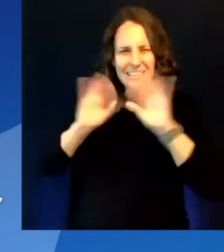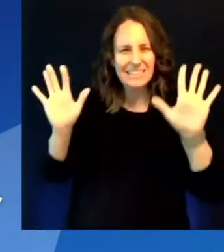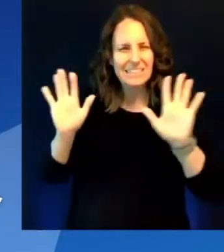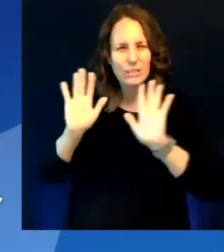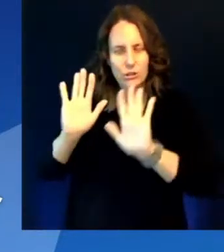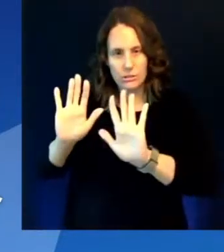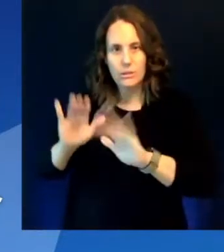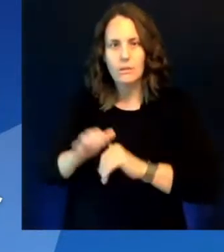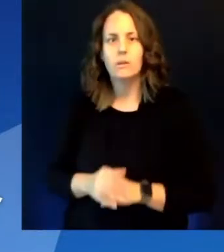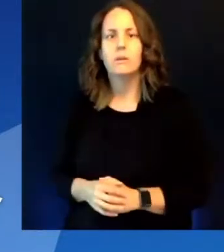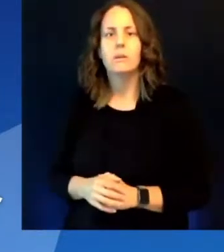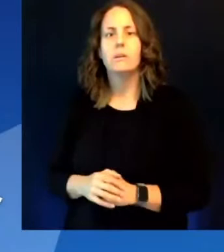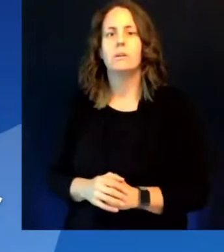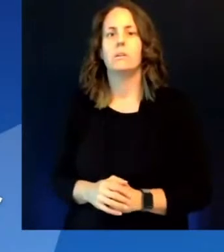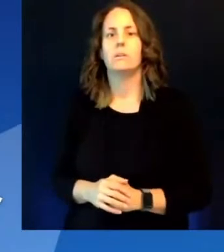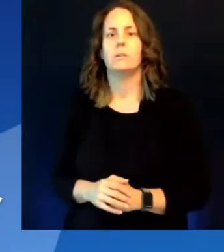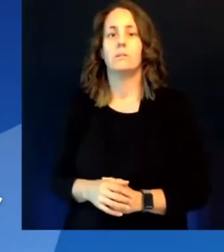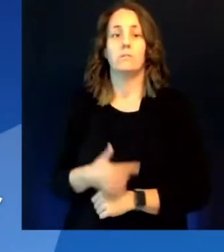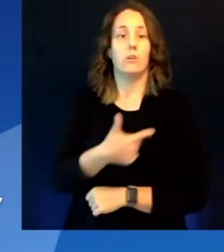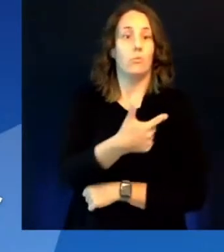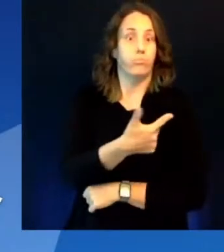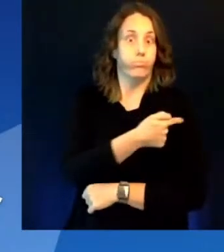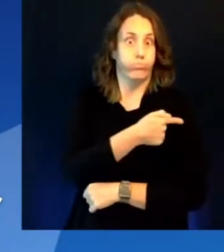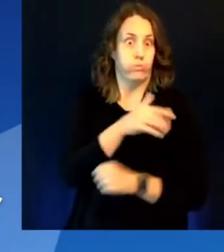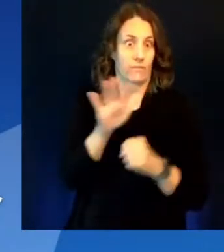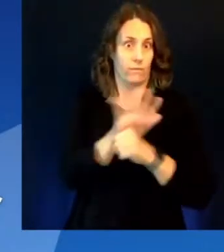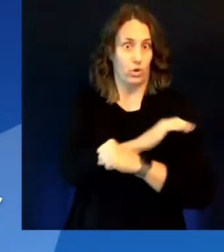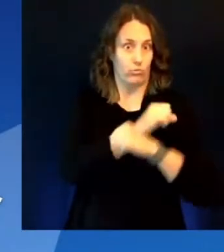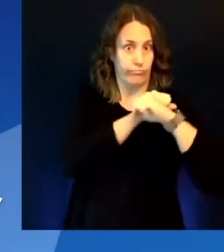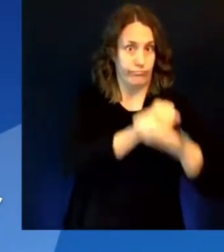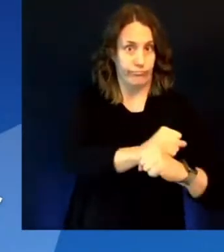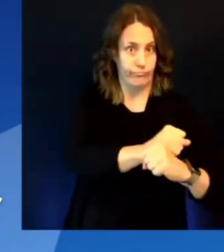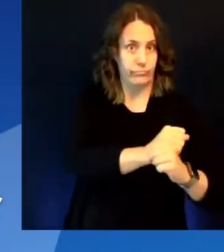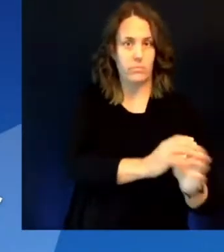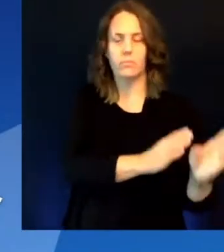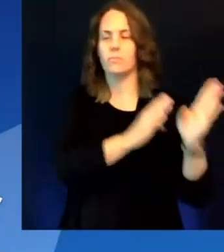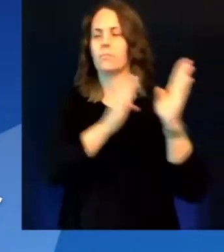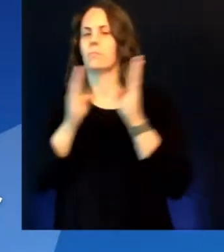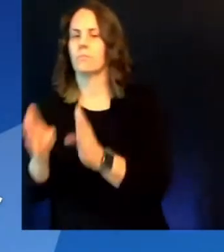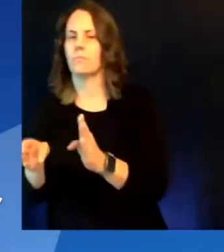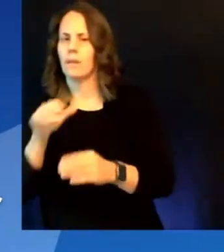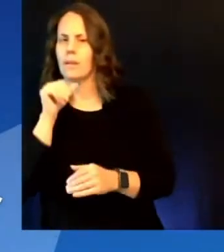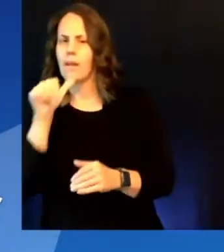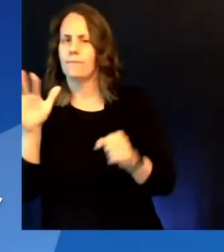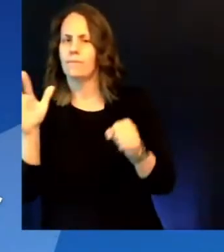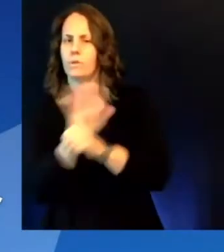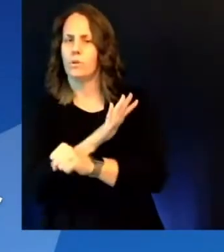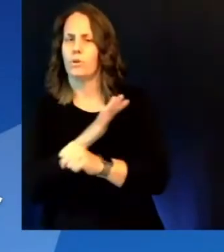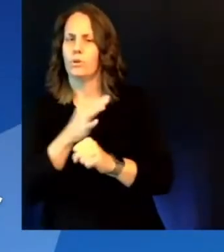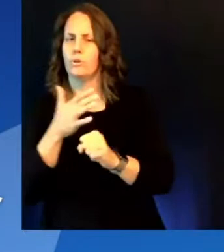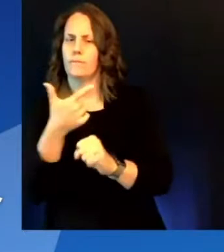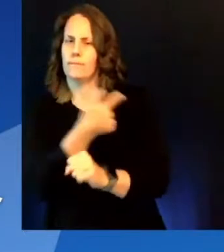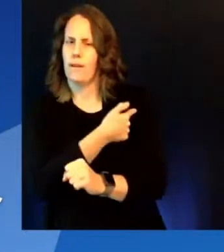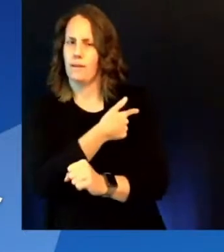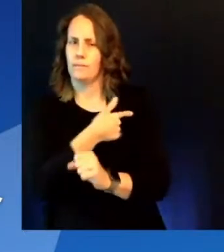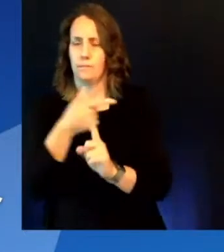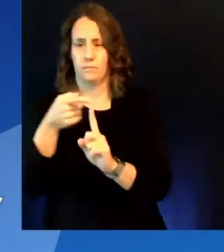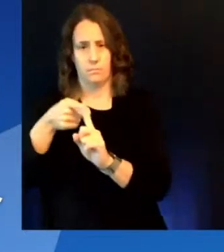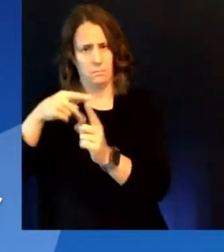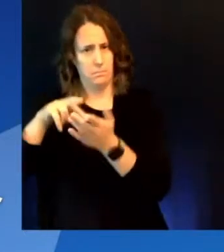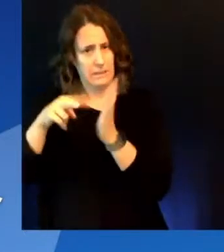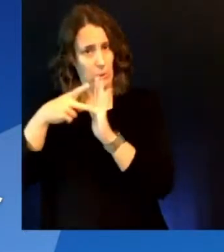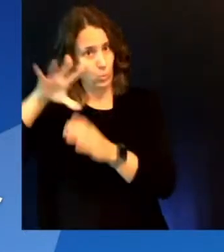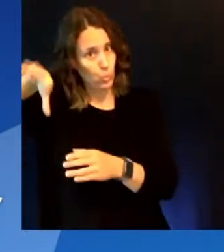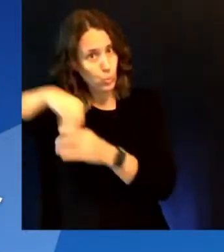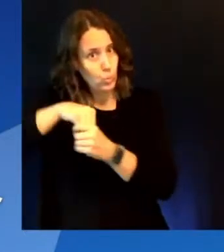fully vaccinated, does that not fully vaccinated category include people who maybe got their first dose and were waiting for their second